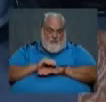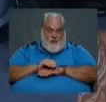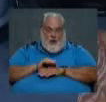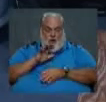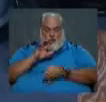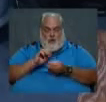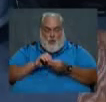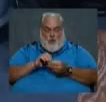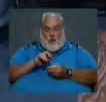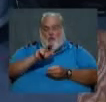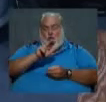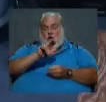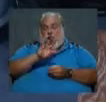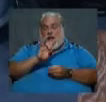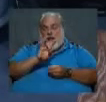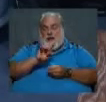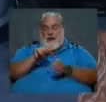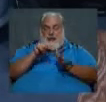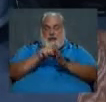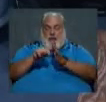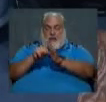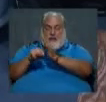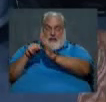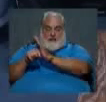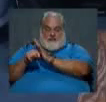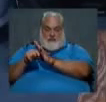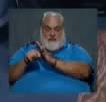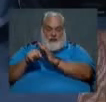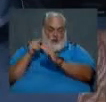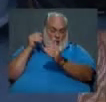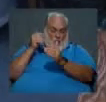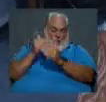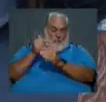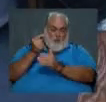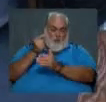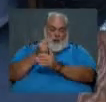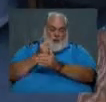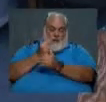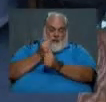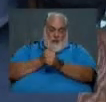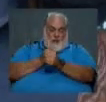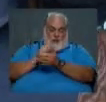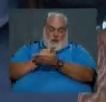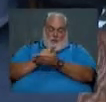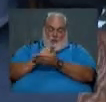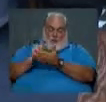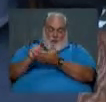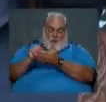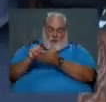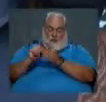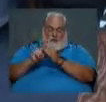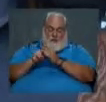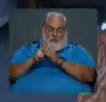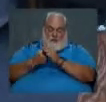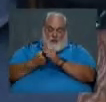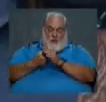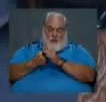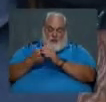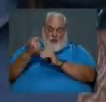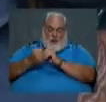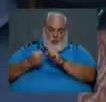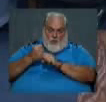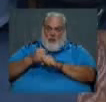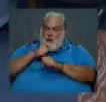38 homicides this year, about one per week since the beginning of the year. And I don't think we need to add more criminal element to